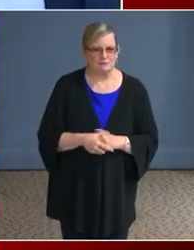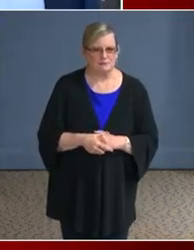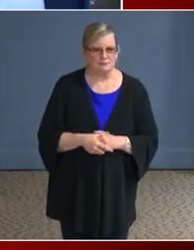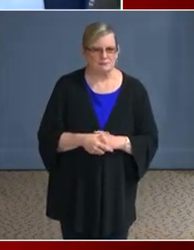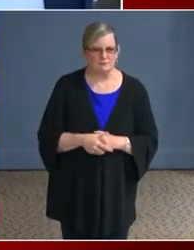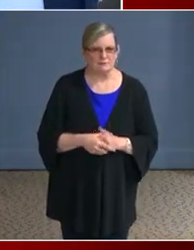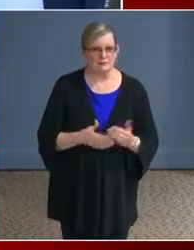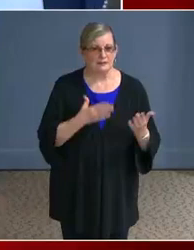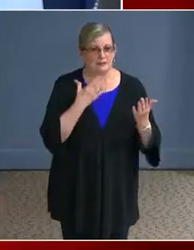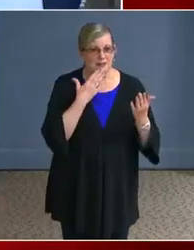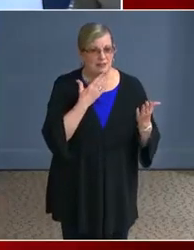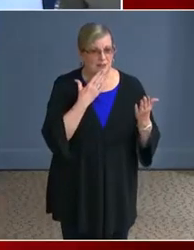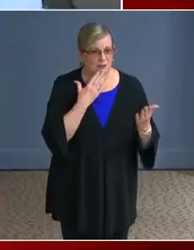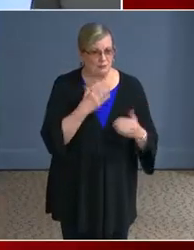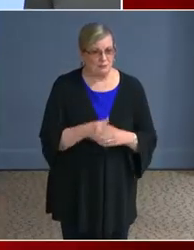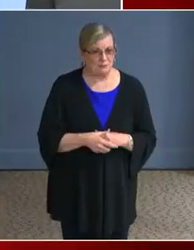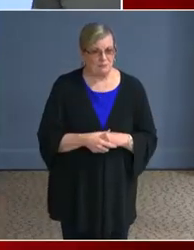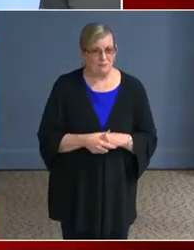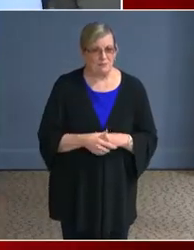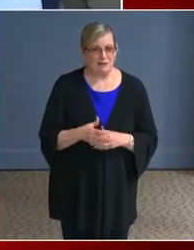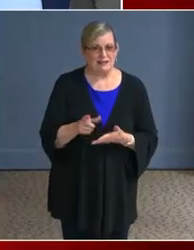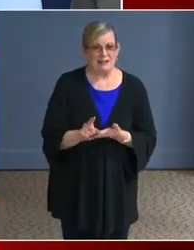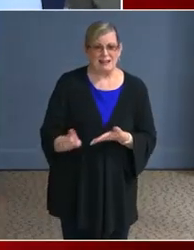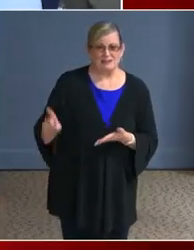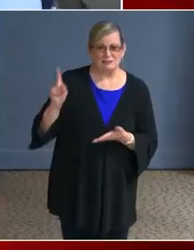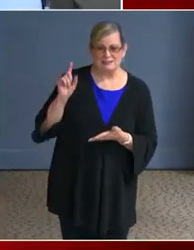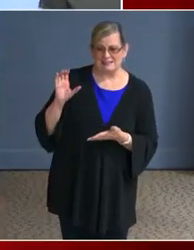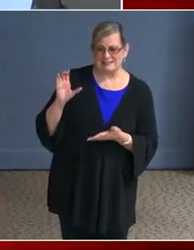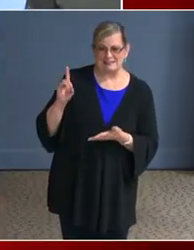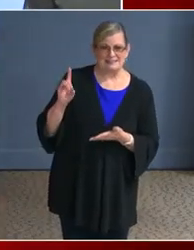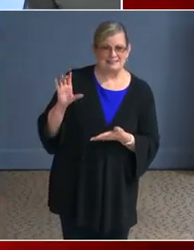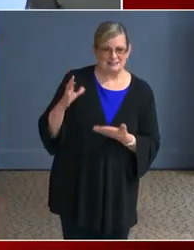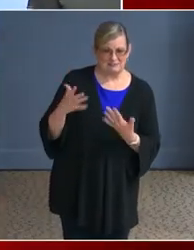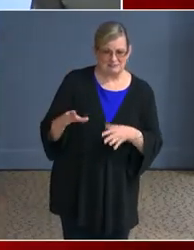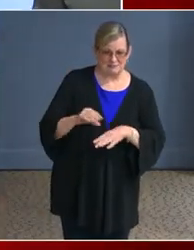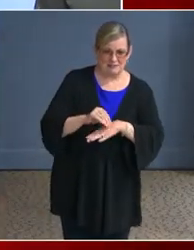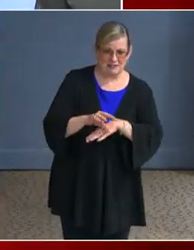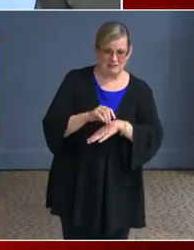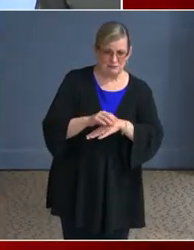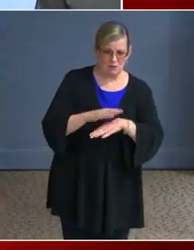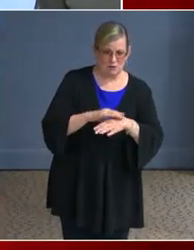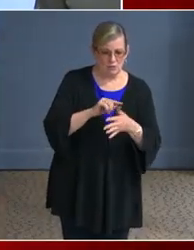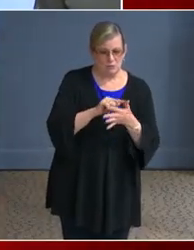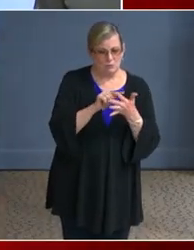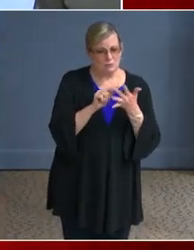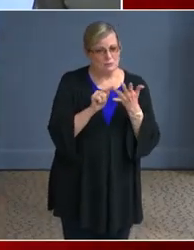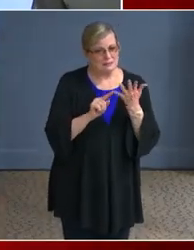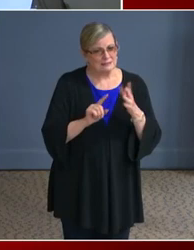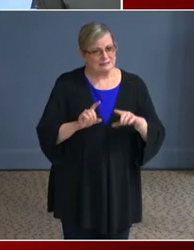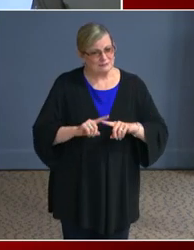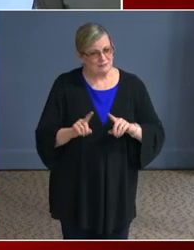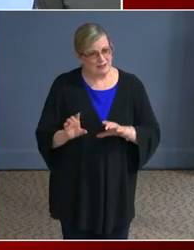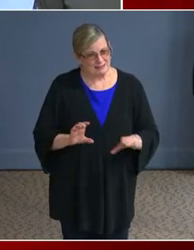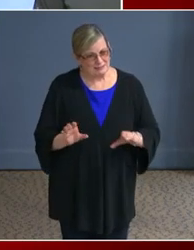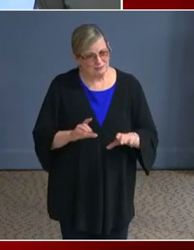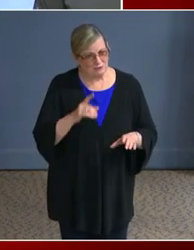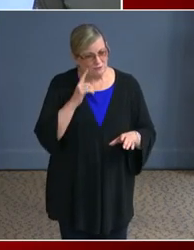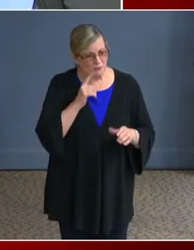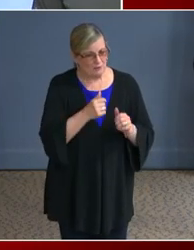Thank you, Madam Mayor. Last week, the CDC advised on a host of activities that fully vaccinated individuals could